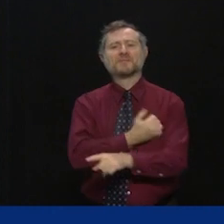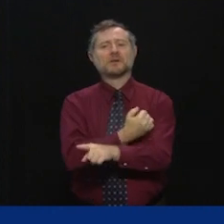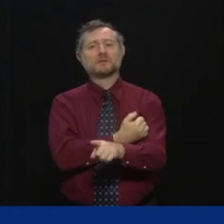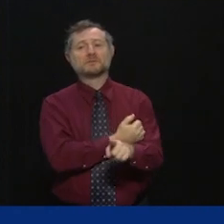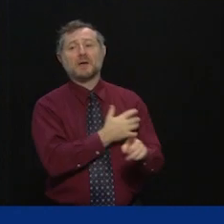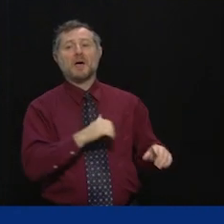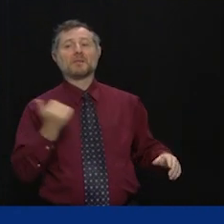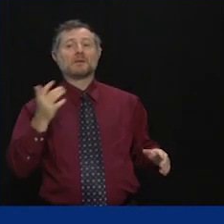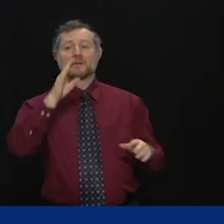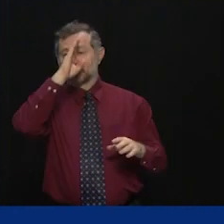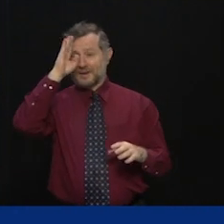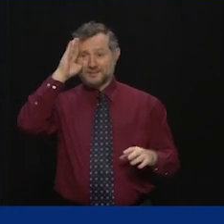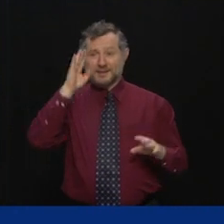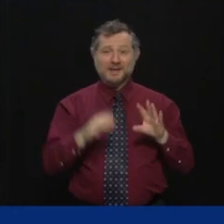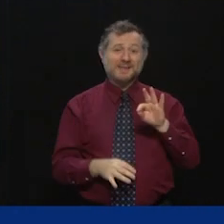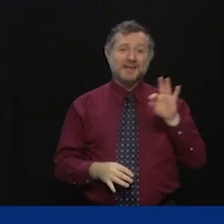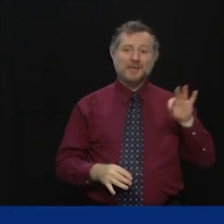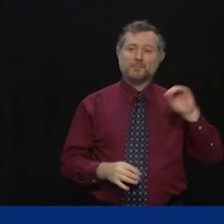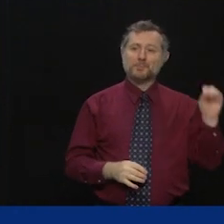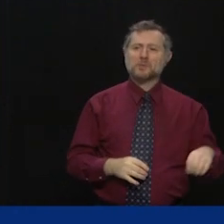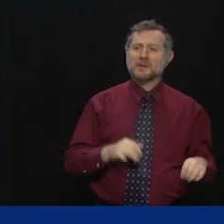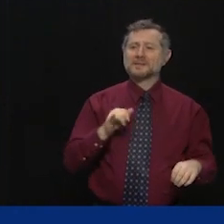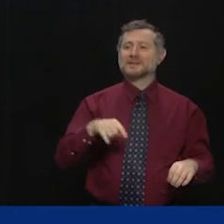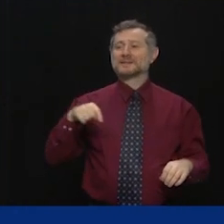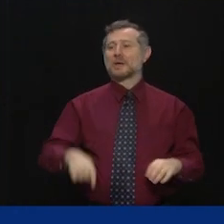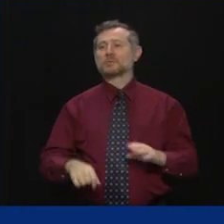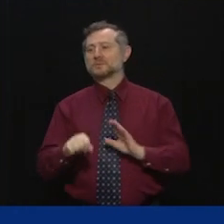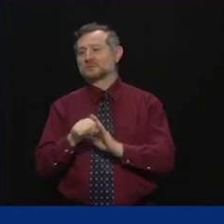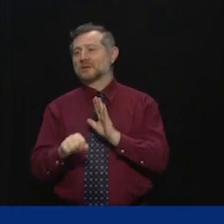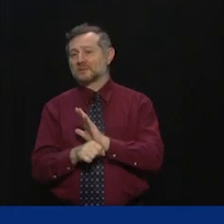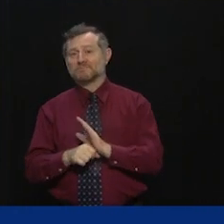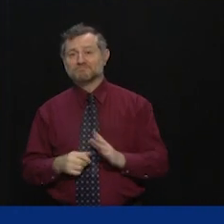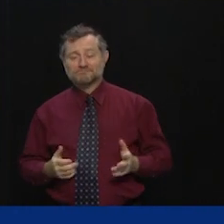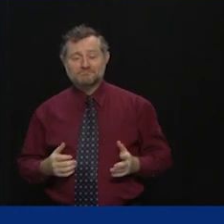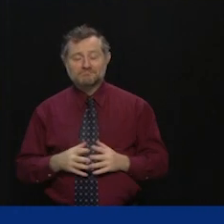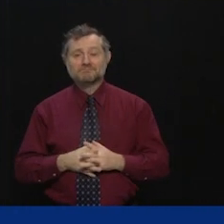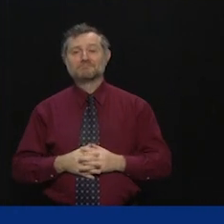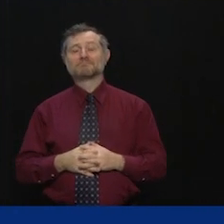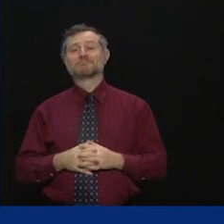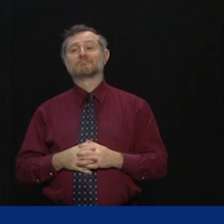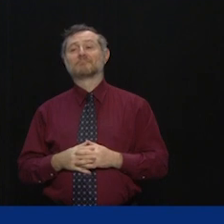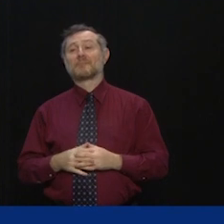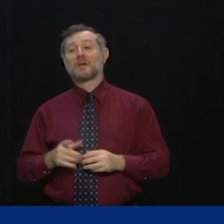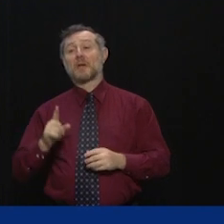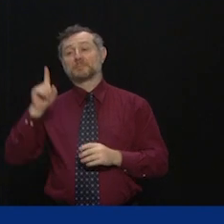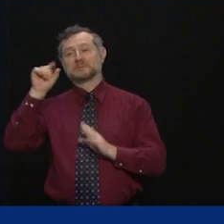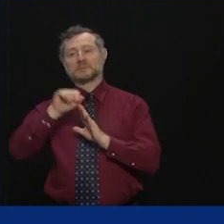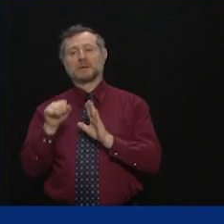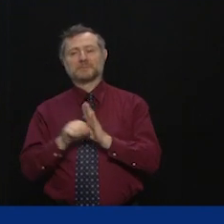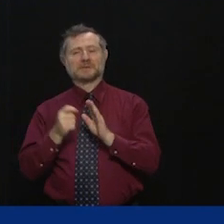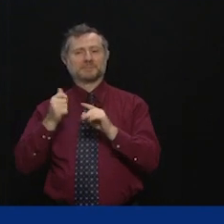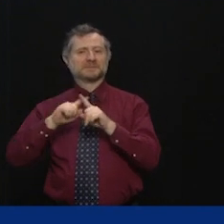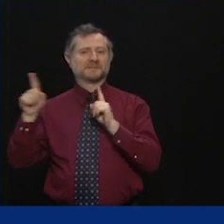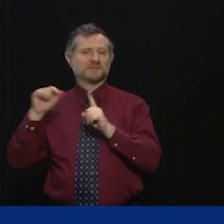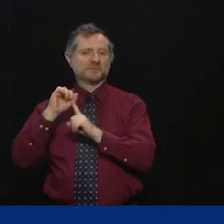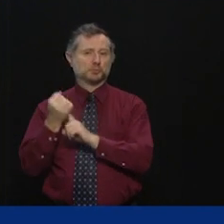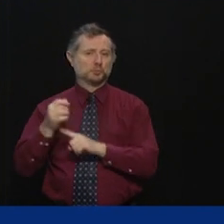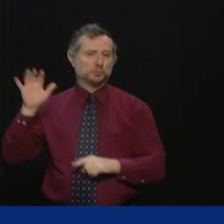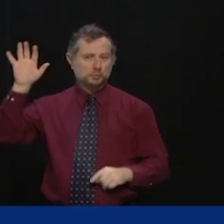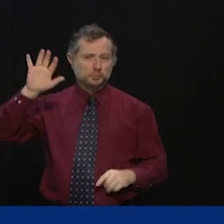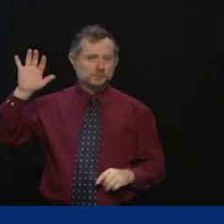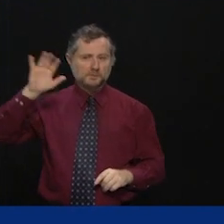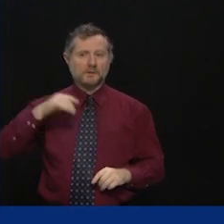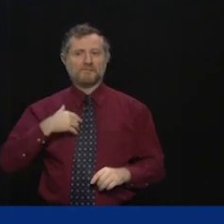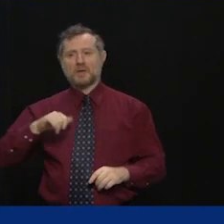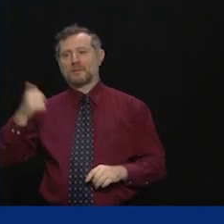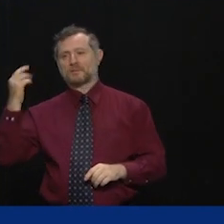99%. Those are the downstate facilities. We have a different dynamic in some parts of upstate. There are other reasons why